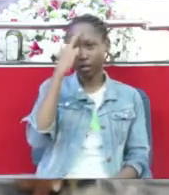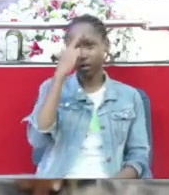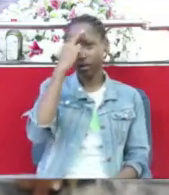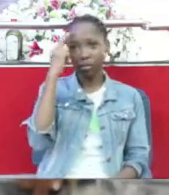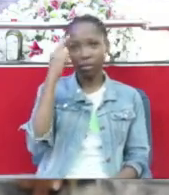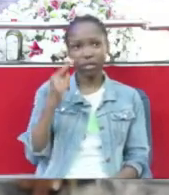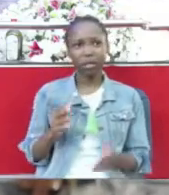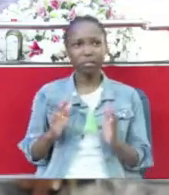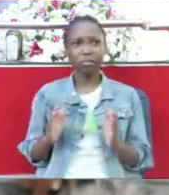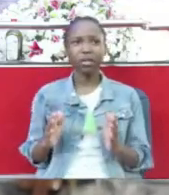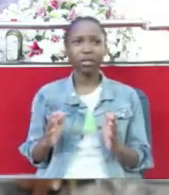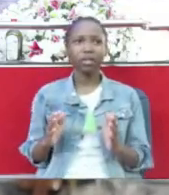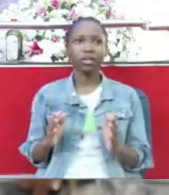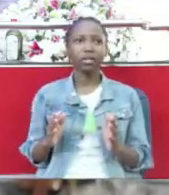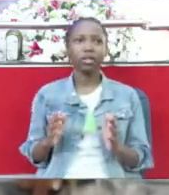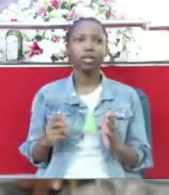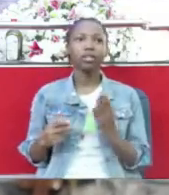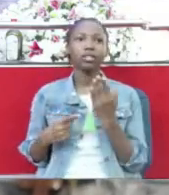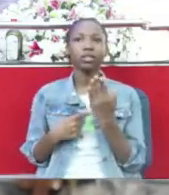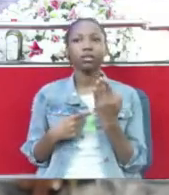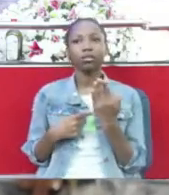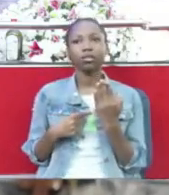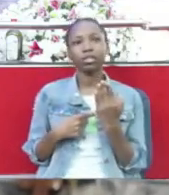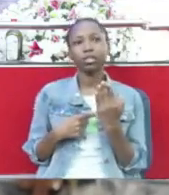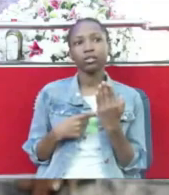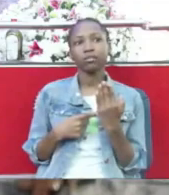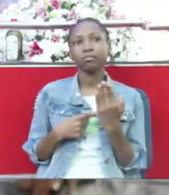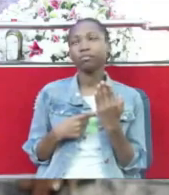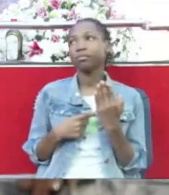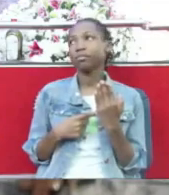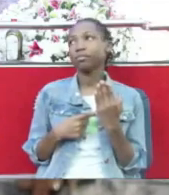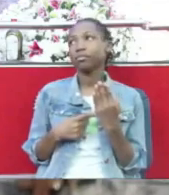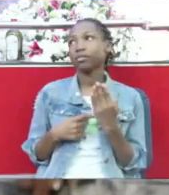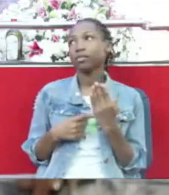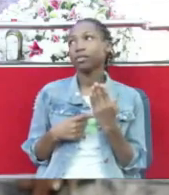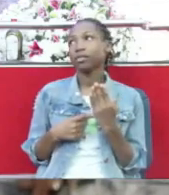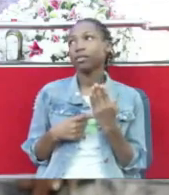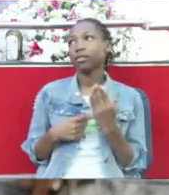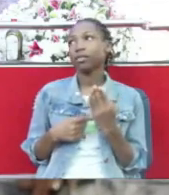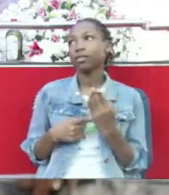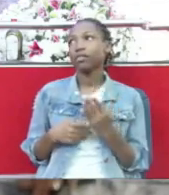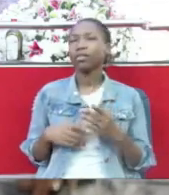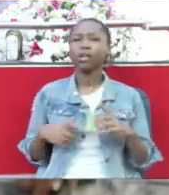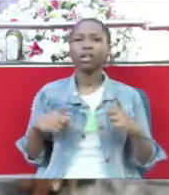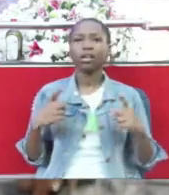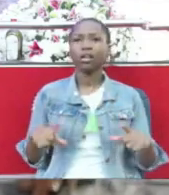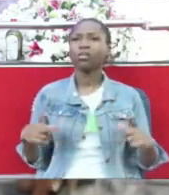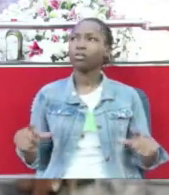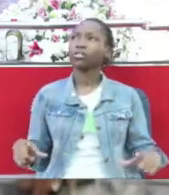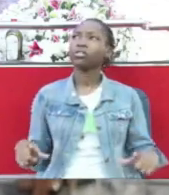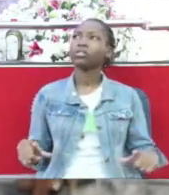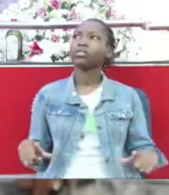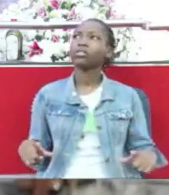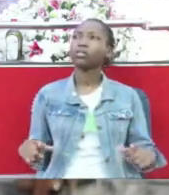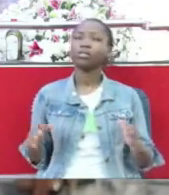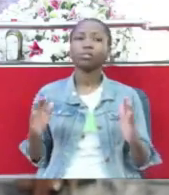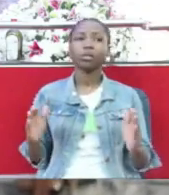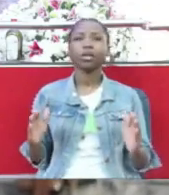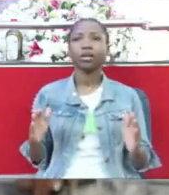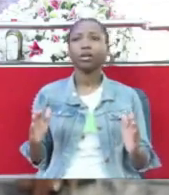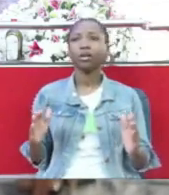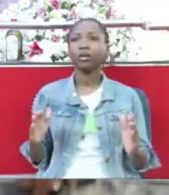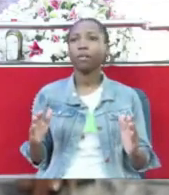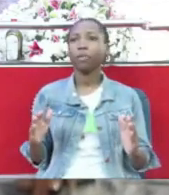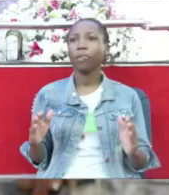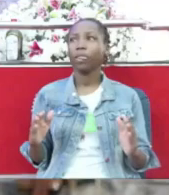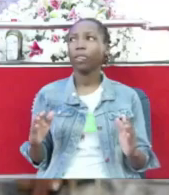accelerated movement and when the gospel rode on that. And then of course the Greek language, which was a common language also, accelerated technology the gospel. Nzuri na lugha